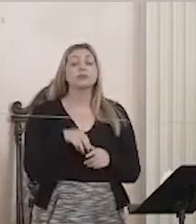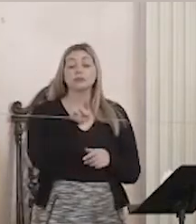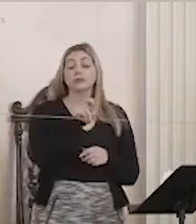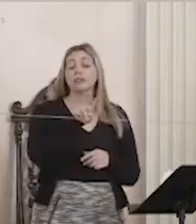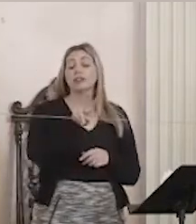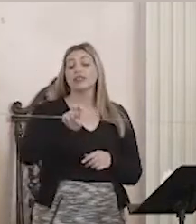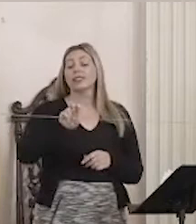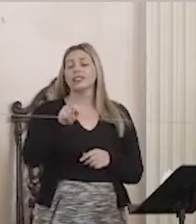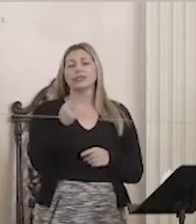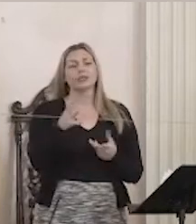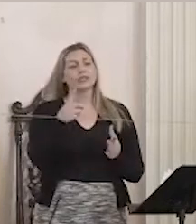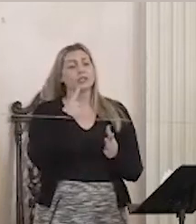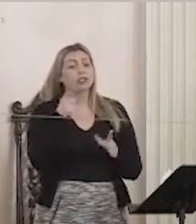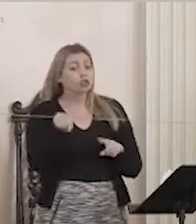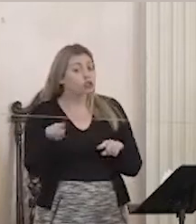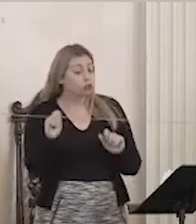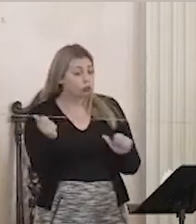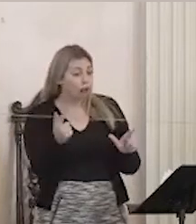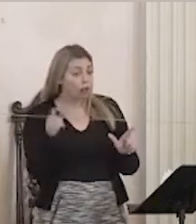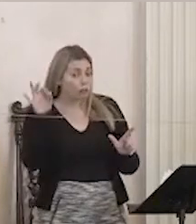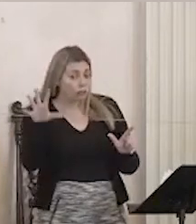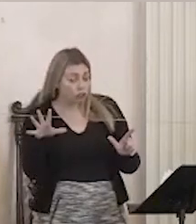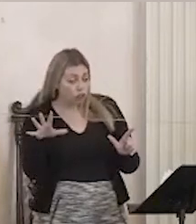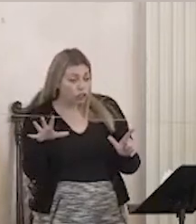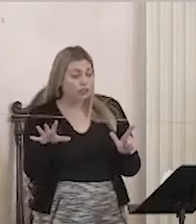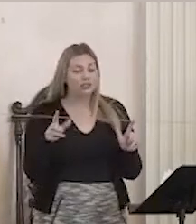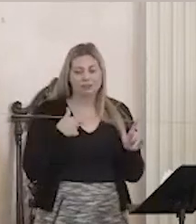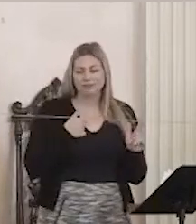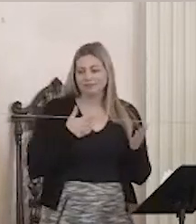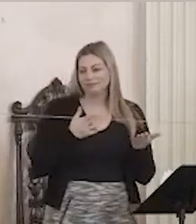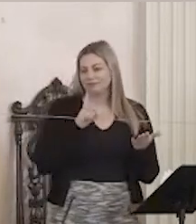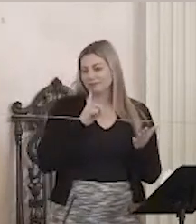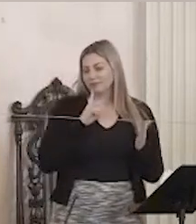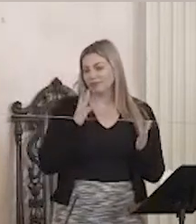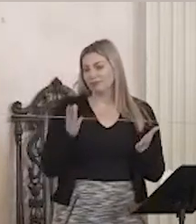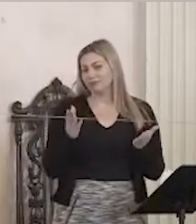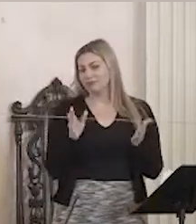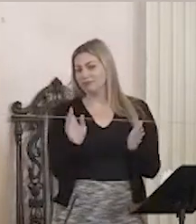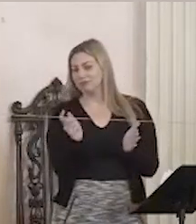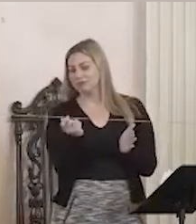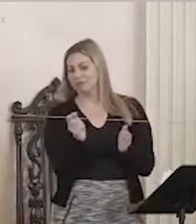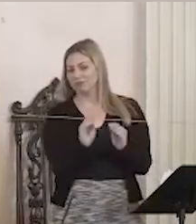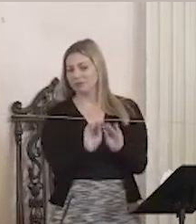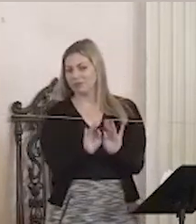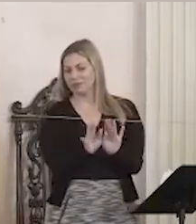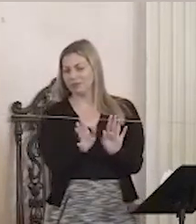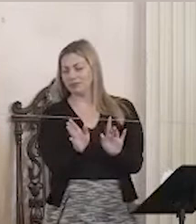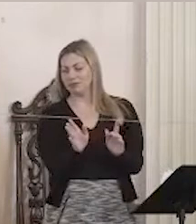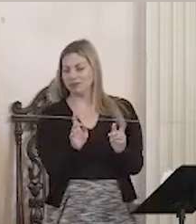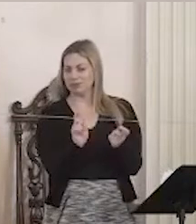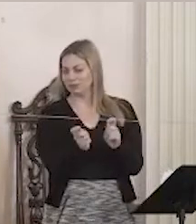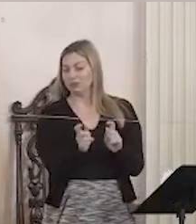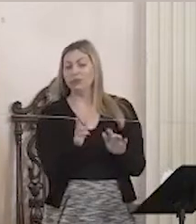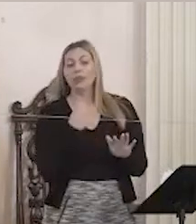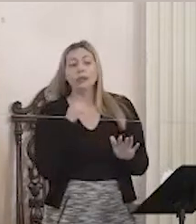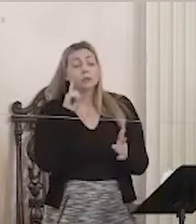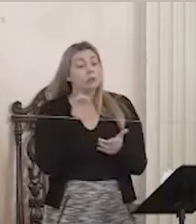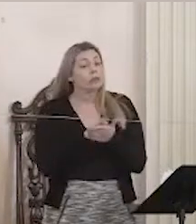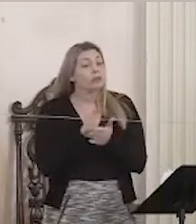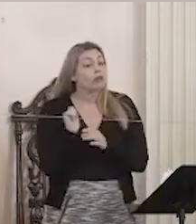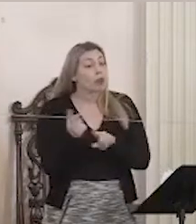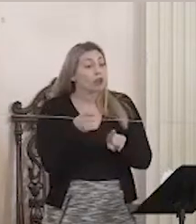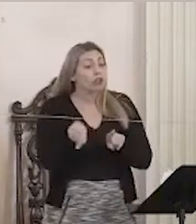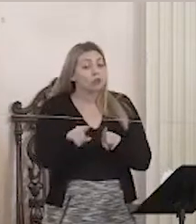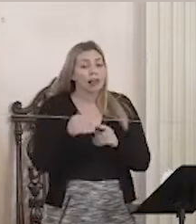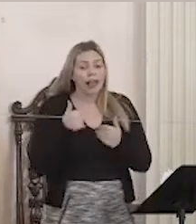Reverend Eaton used to say, "You are all ministers," to which I offer a gentle corrective. I believe you all have